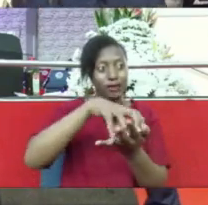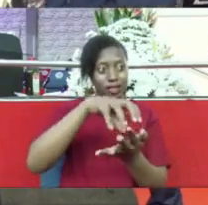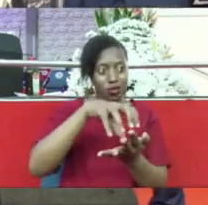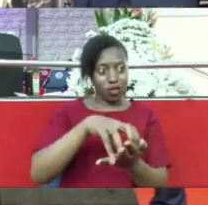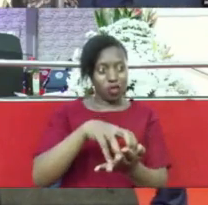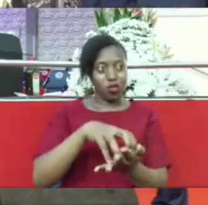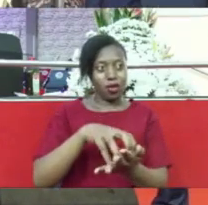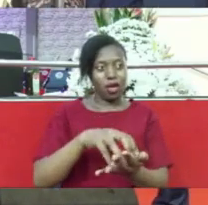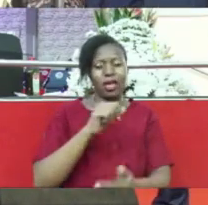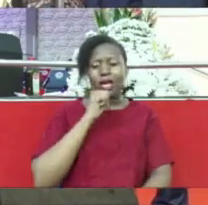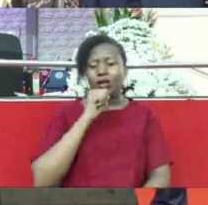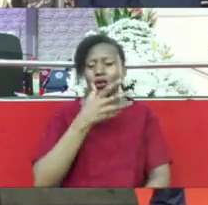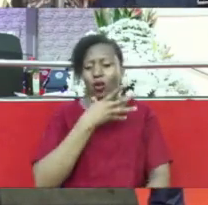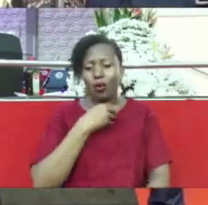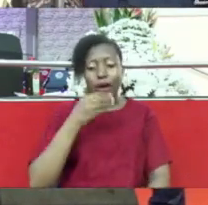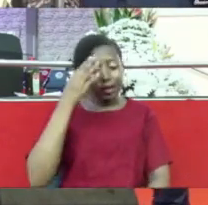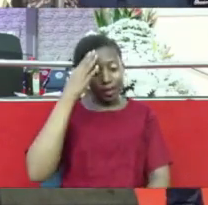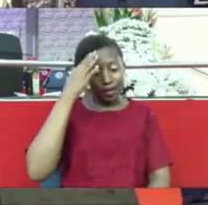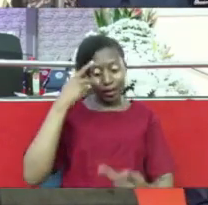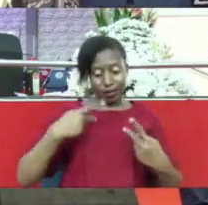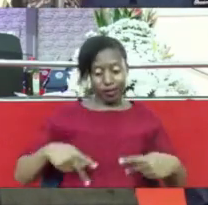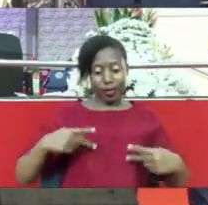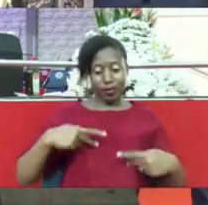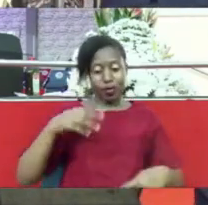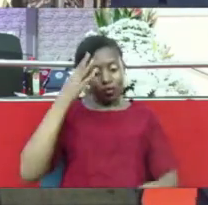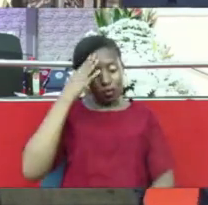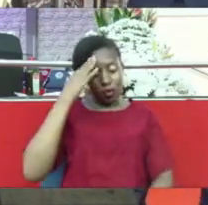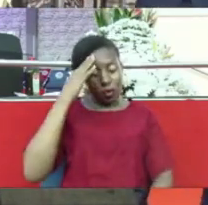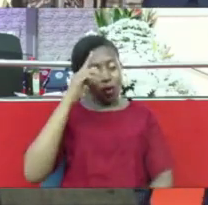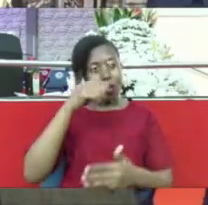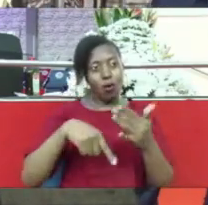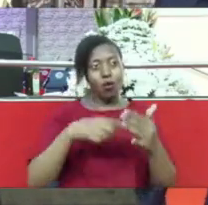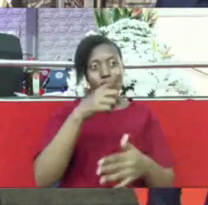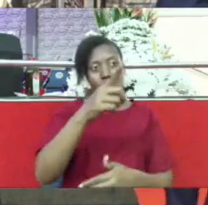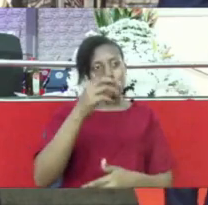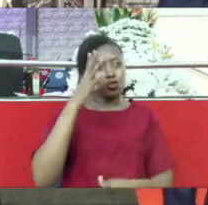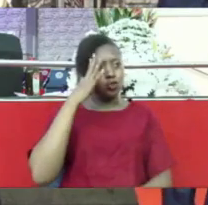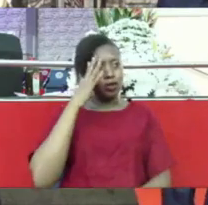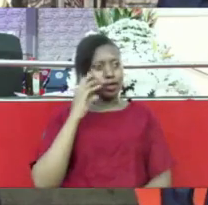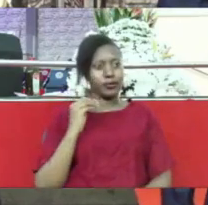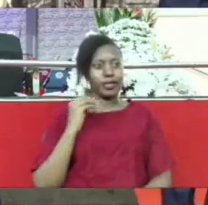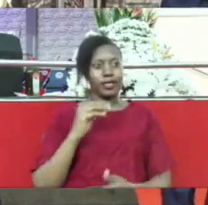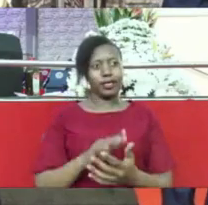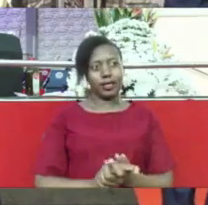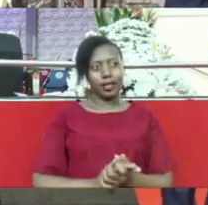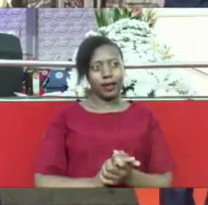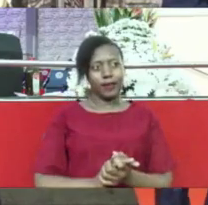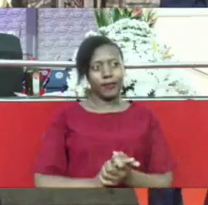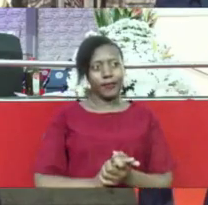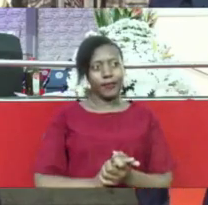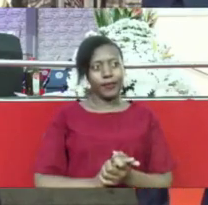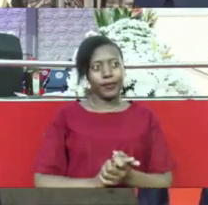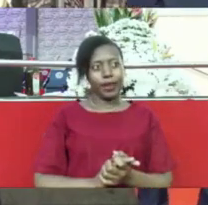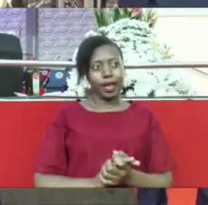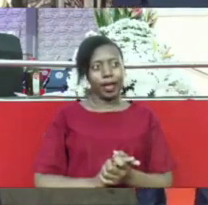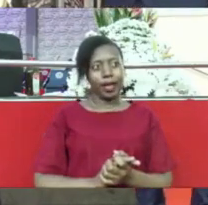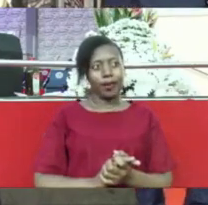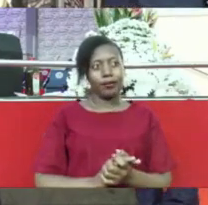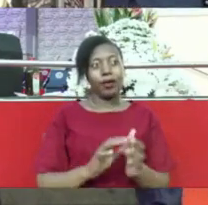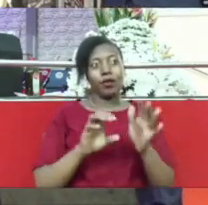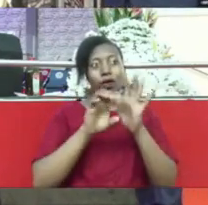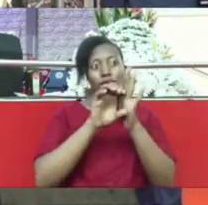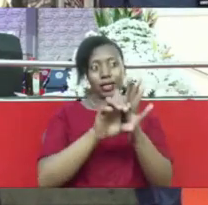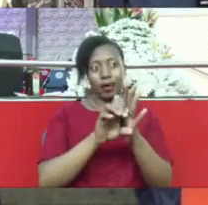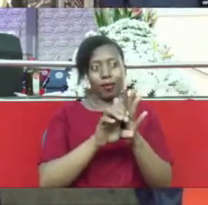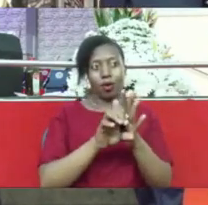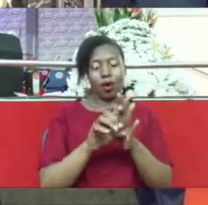not want people to know what you are going through. Ya kwamba hautaki watu wajue unapitia nini. Like a worm hibernating during the day.